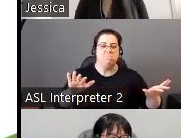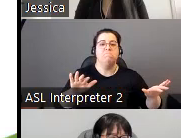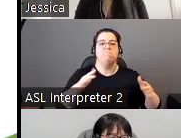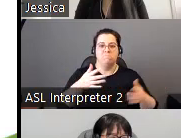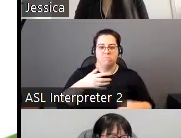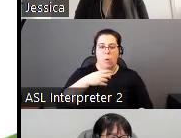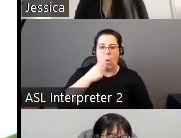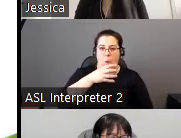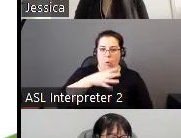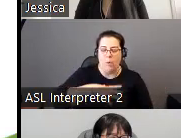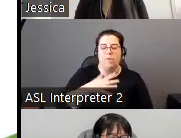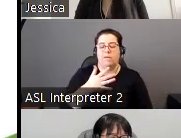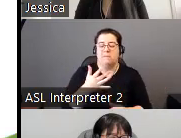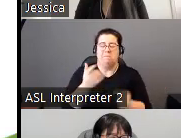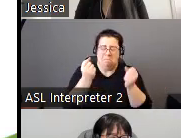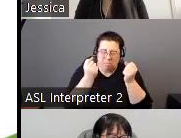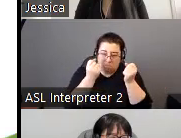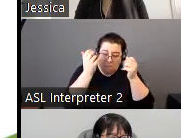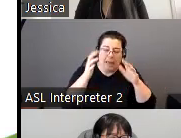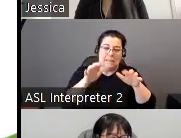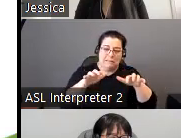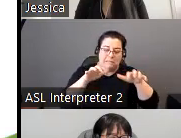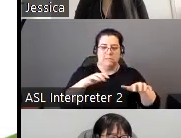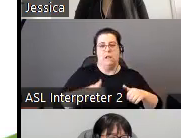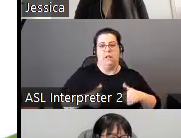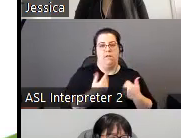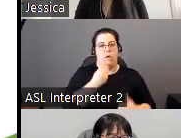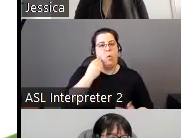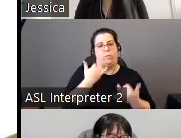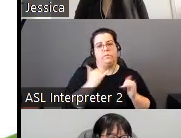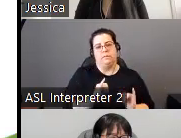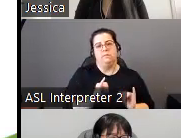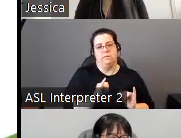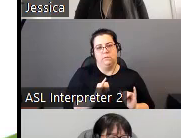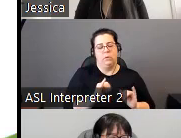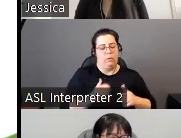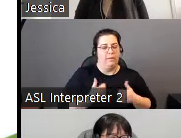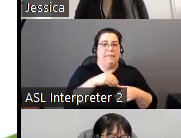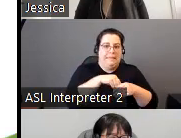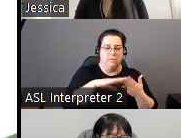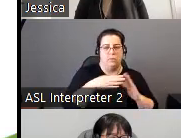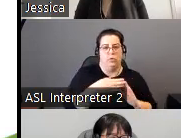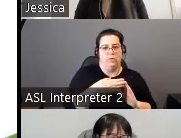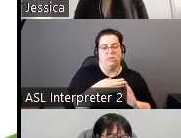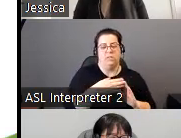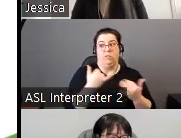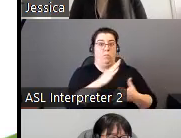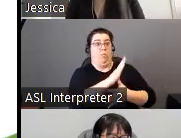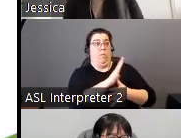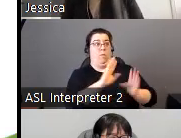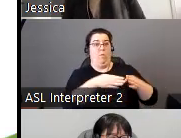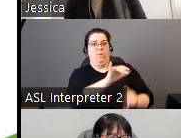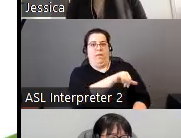live at home in the community. So that's the main focus currently. Who knows what the future will